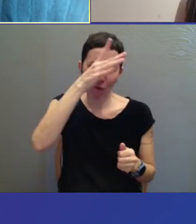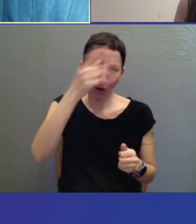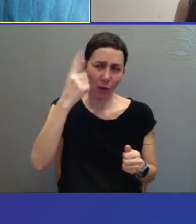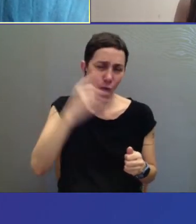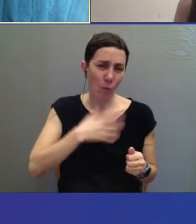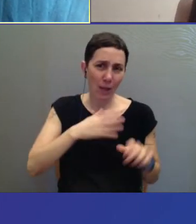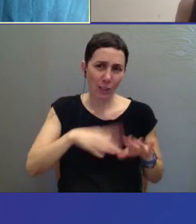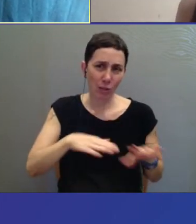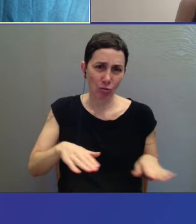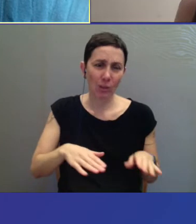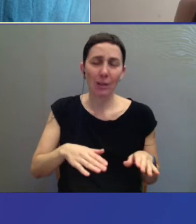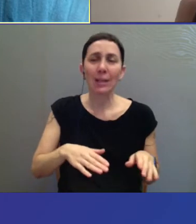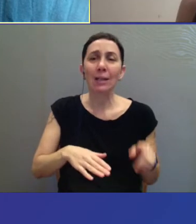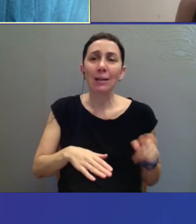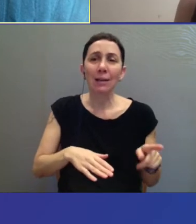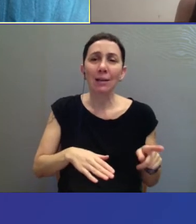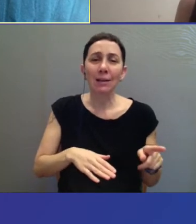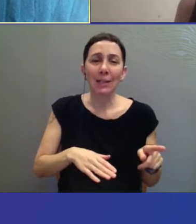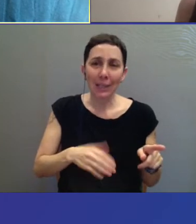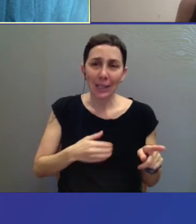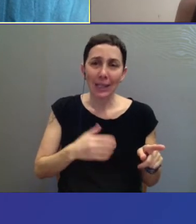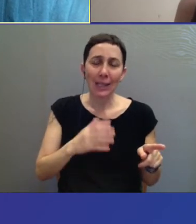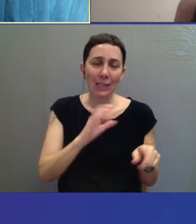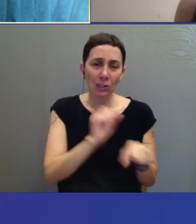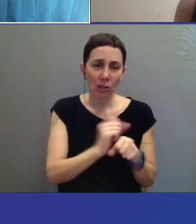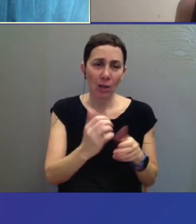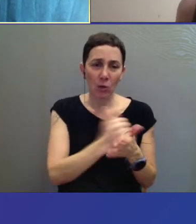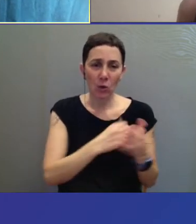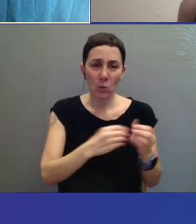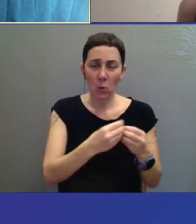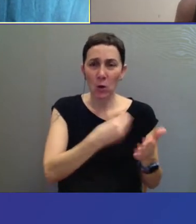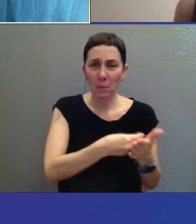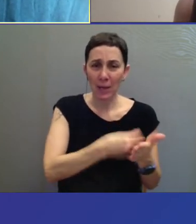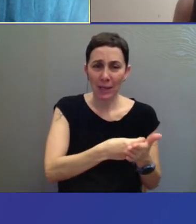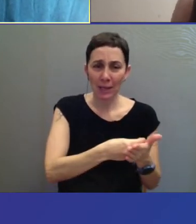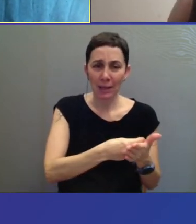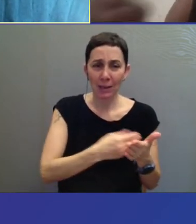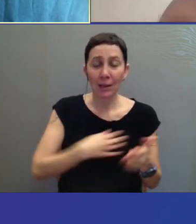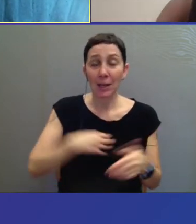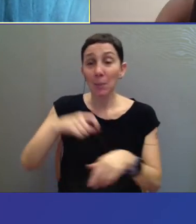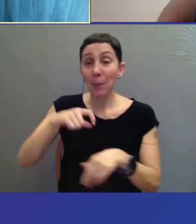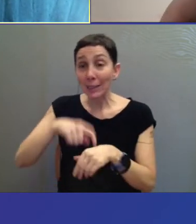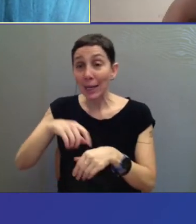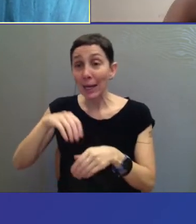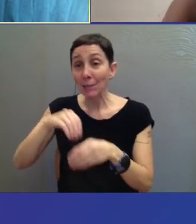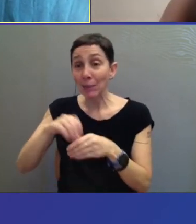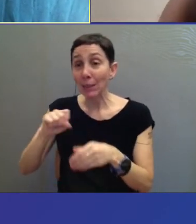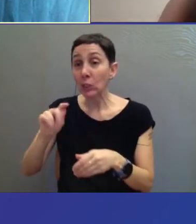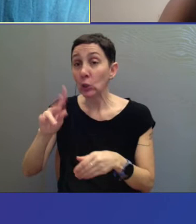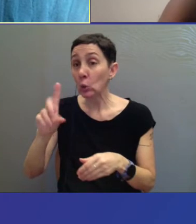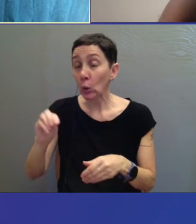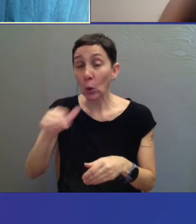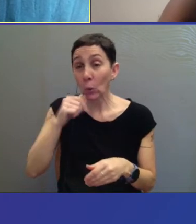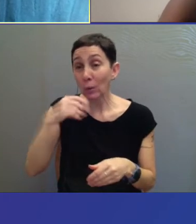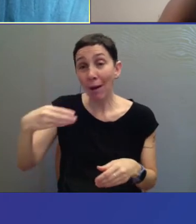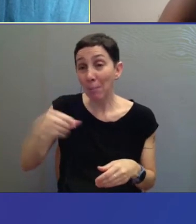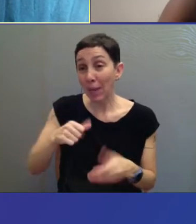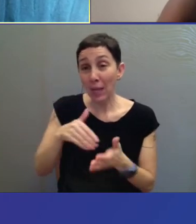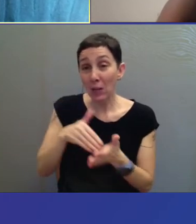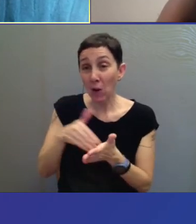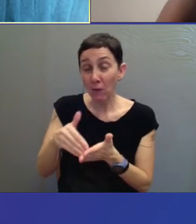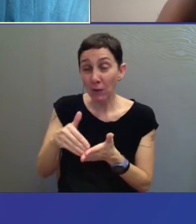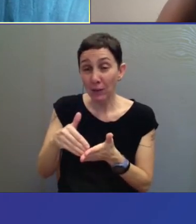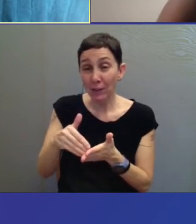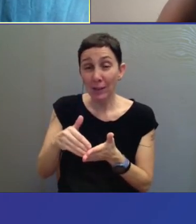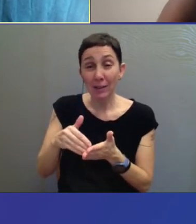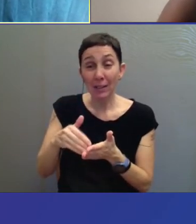had a job that made more money than my job made. My time in the studio was often uncompensated. Does that mean that